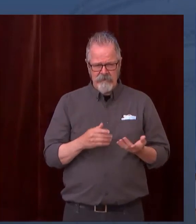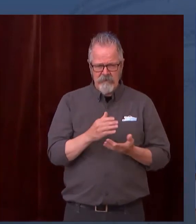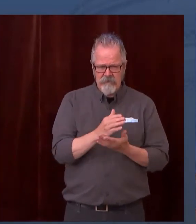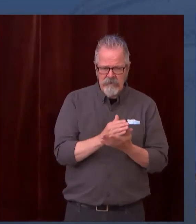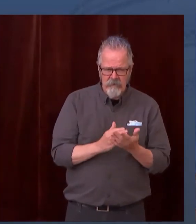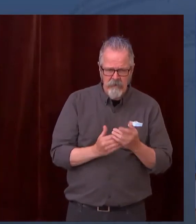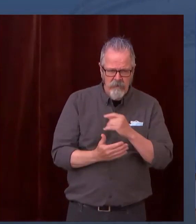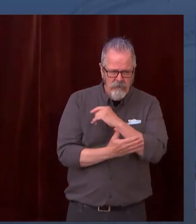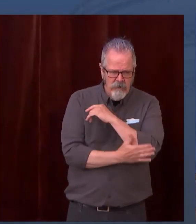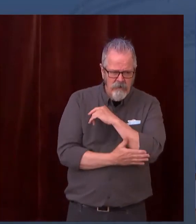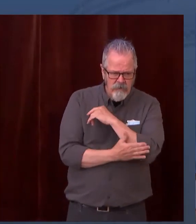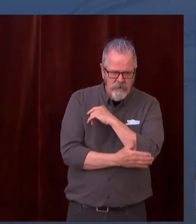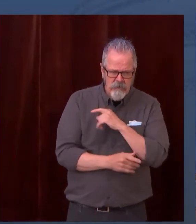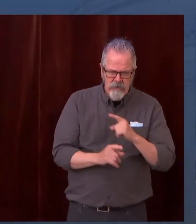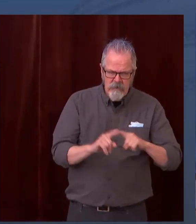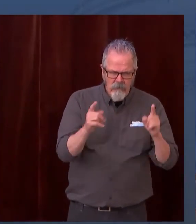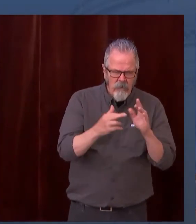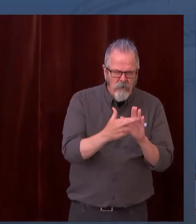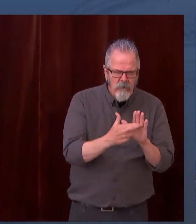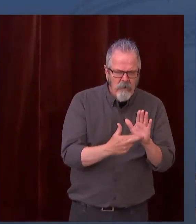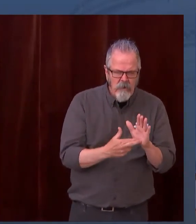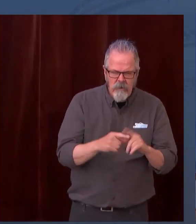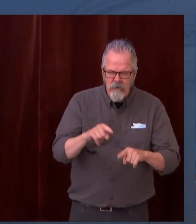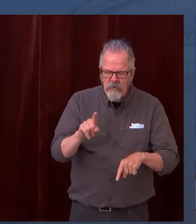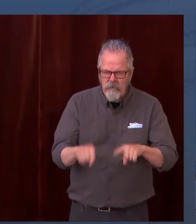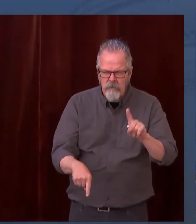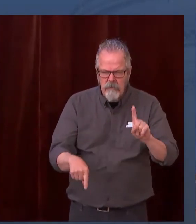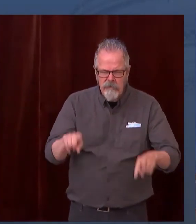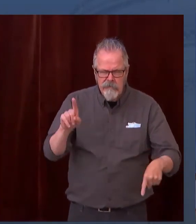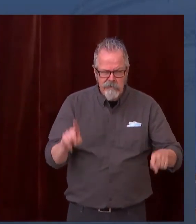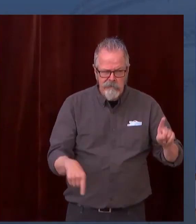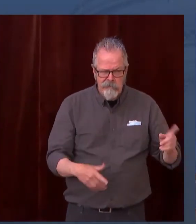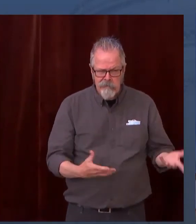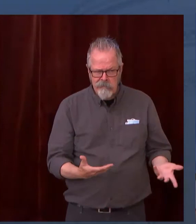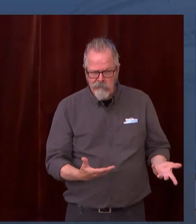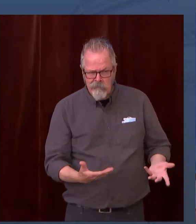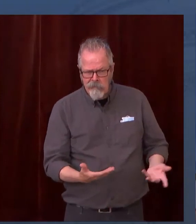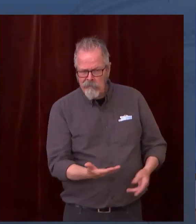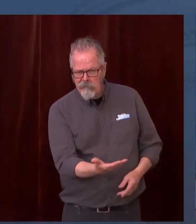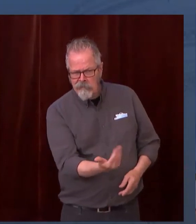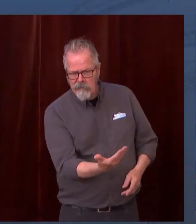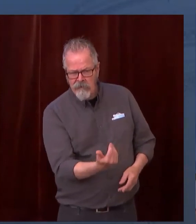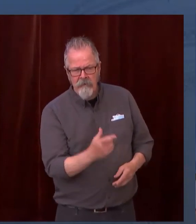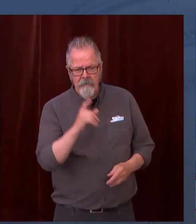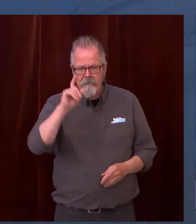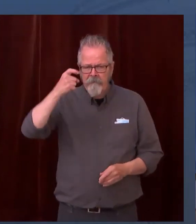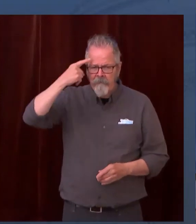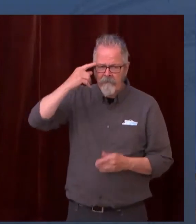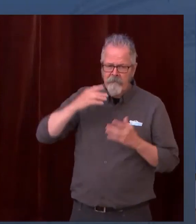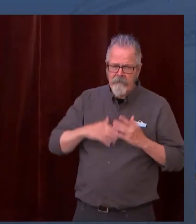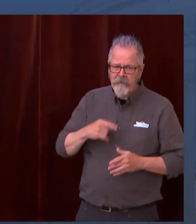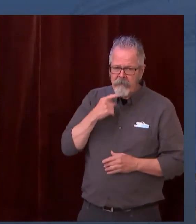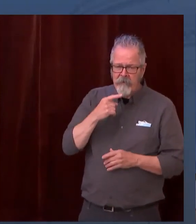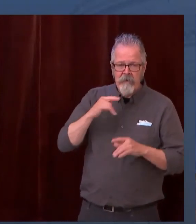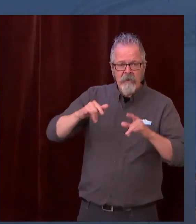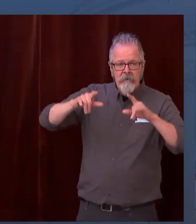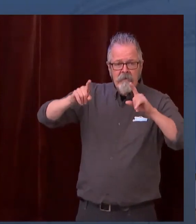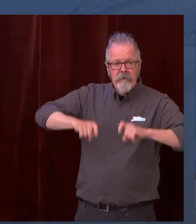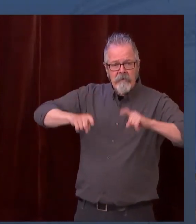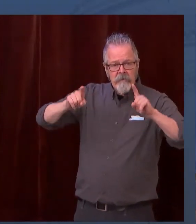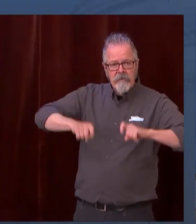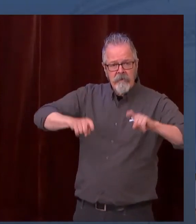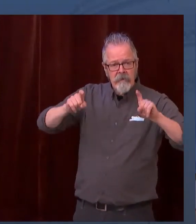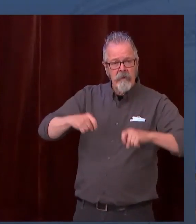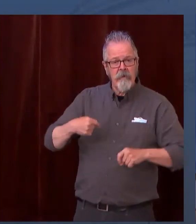testing regime. One of the things we're doing is we've asked the federal government to be more effective in their provision of testing